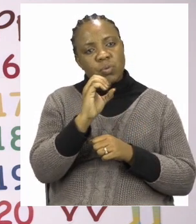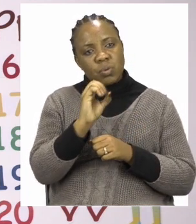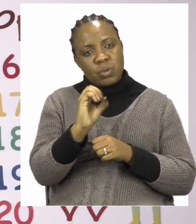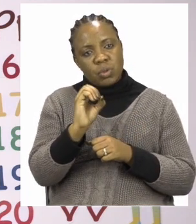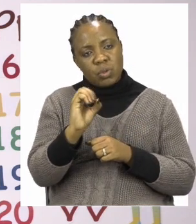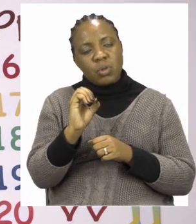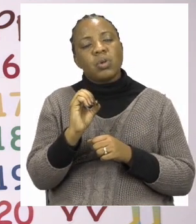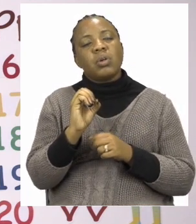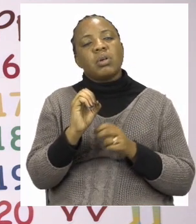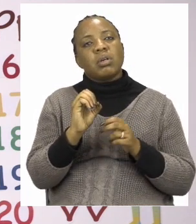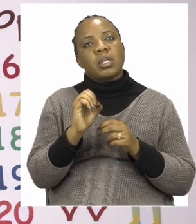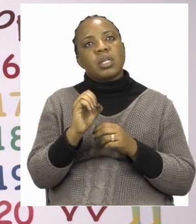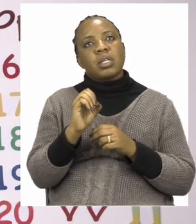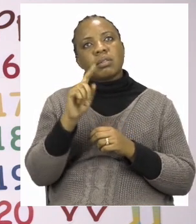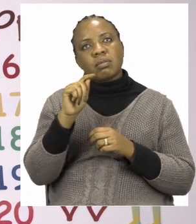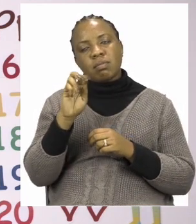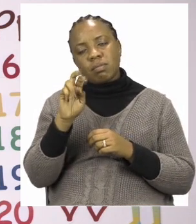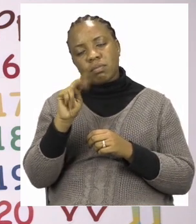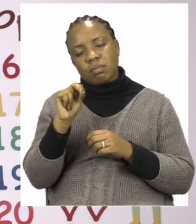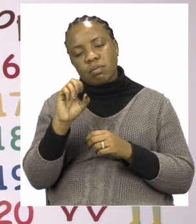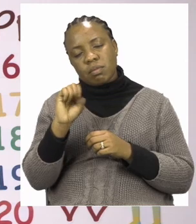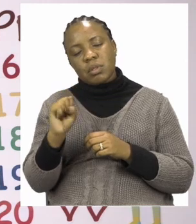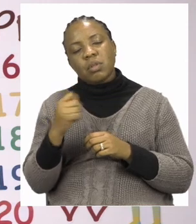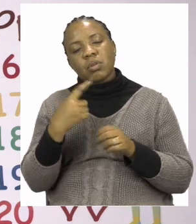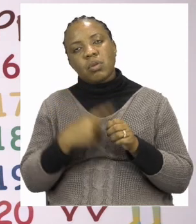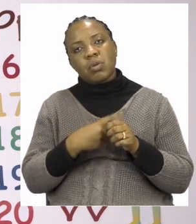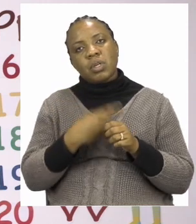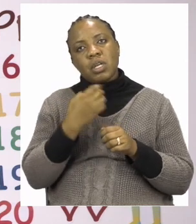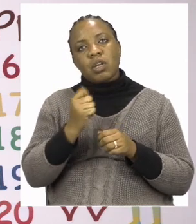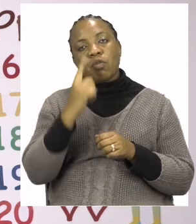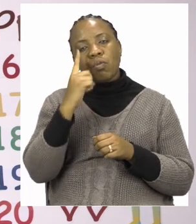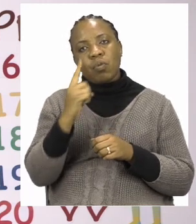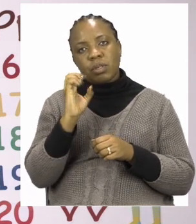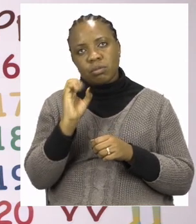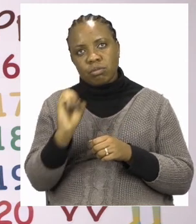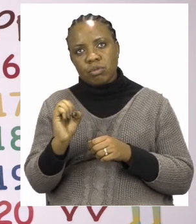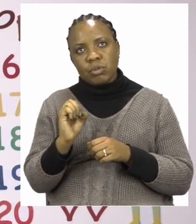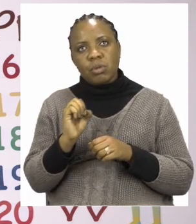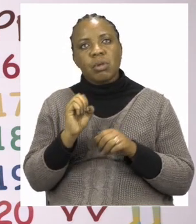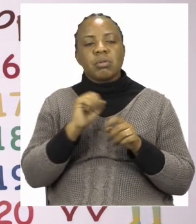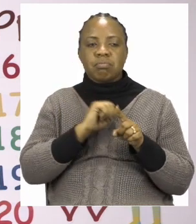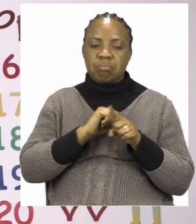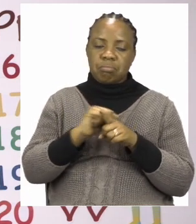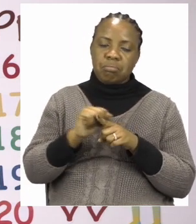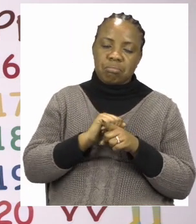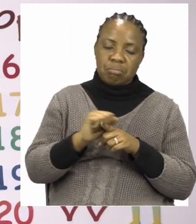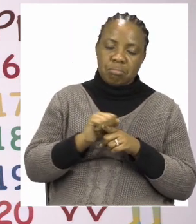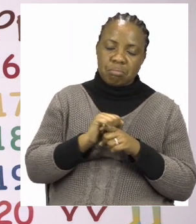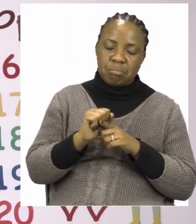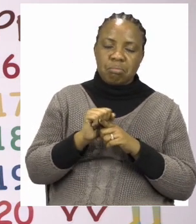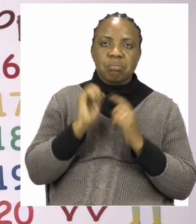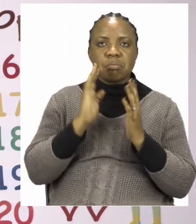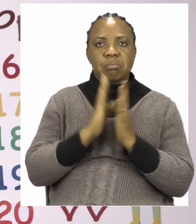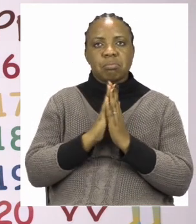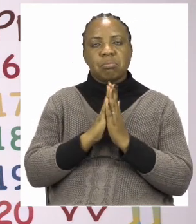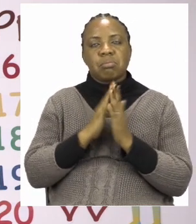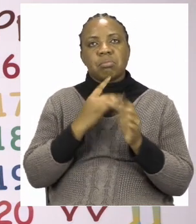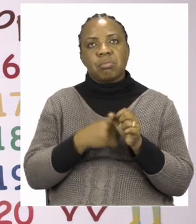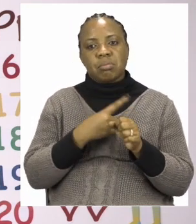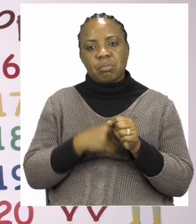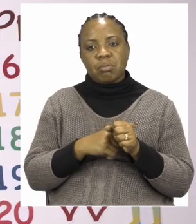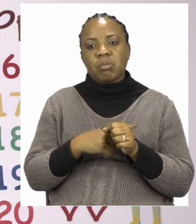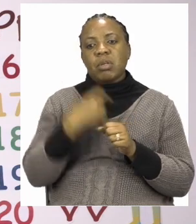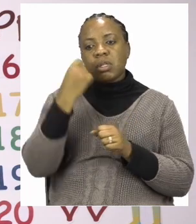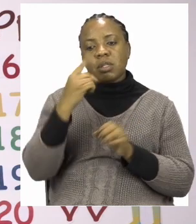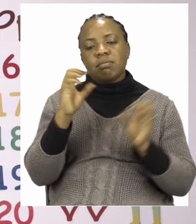your place values. Keep on practicing them, because sometimes they can get a little bit tricky. If you don't understand, you can always ask for help. I